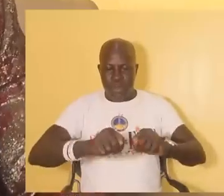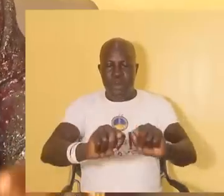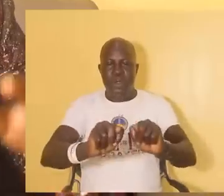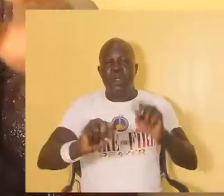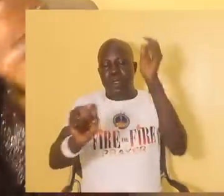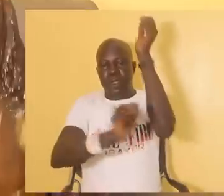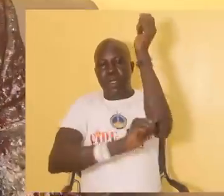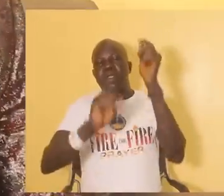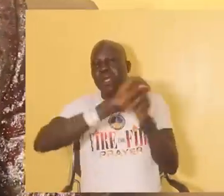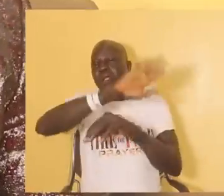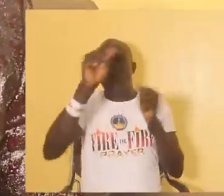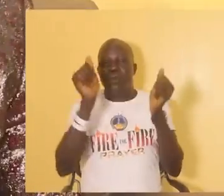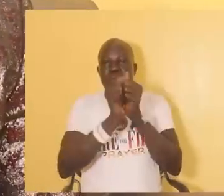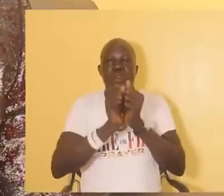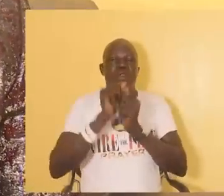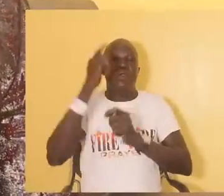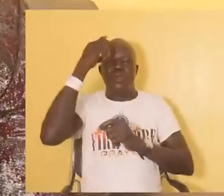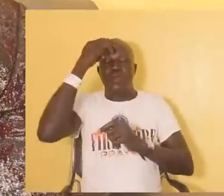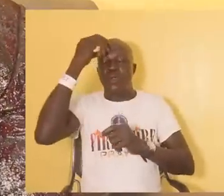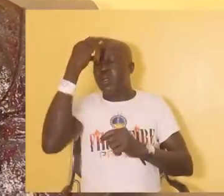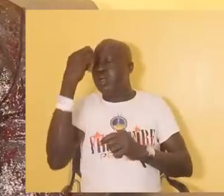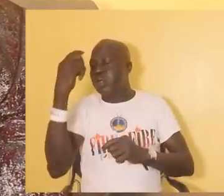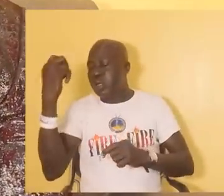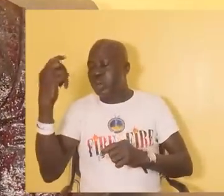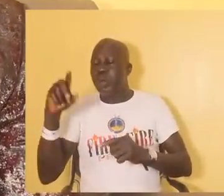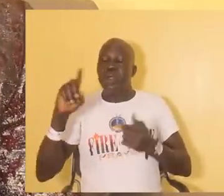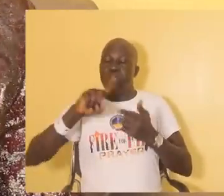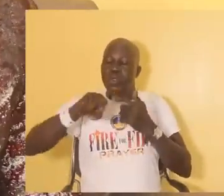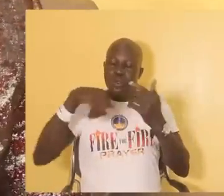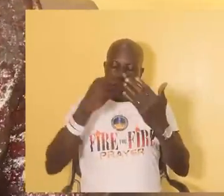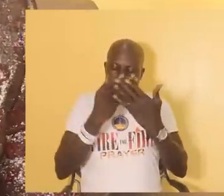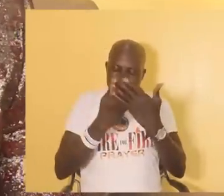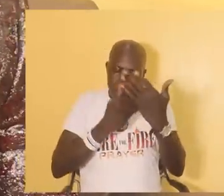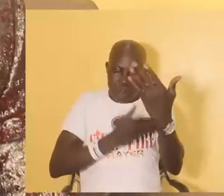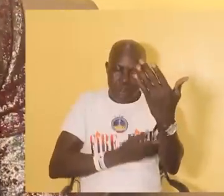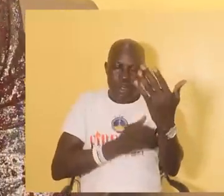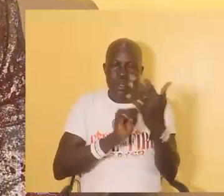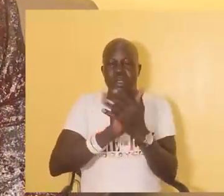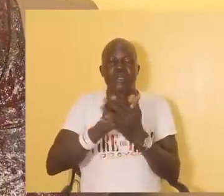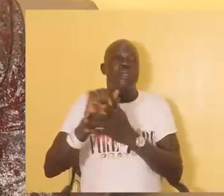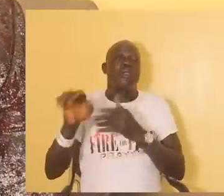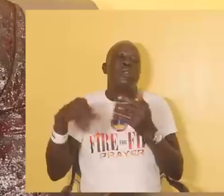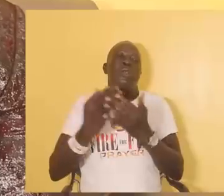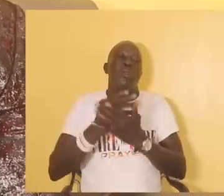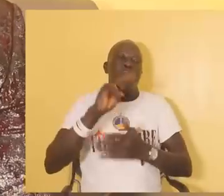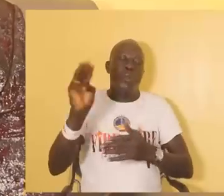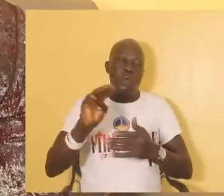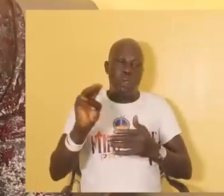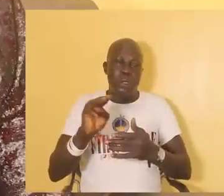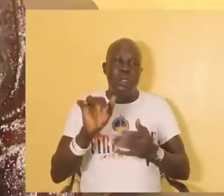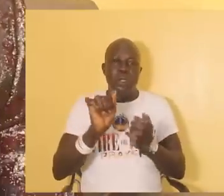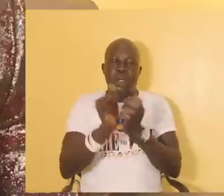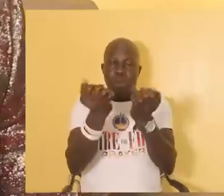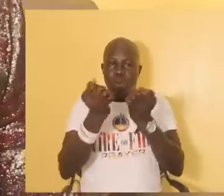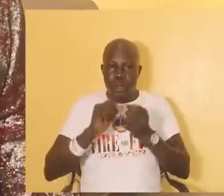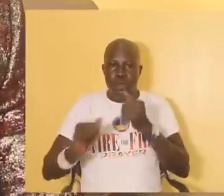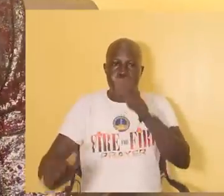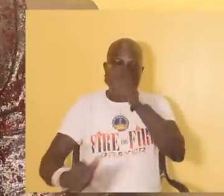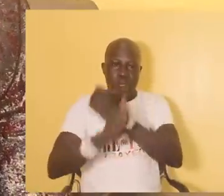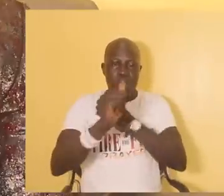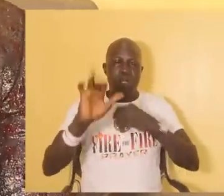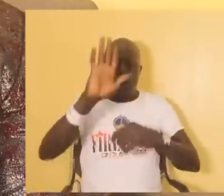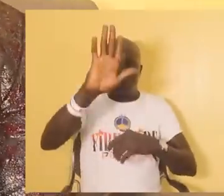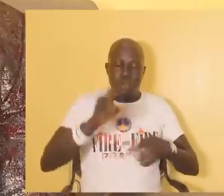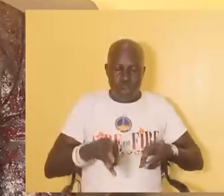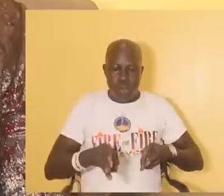temptation lati toju ala re from your nightmare to lamoju ni ojo aje that you jump overnight to no fe don re I want to scatter